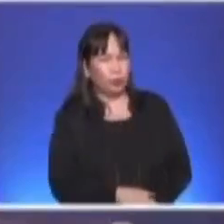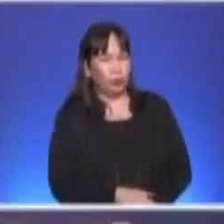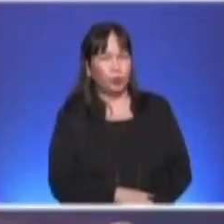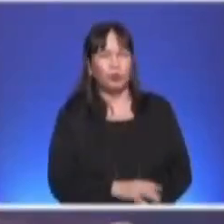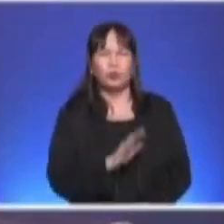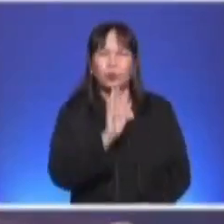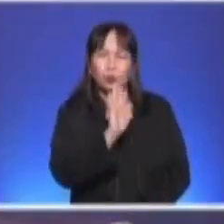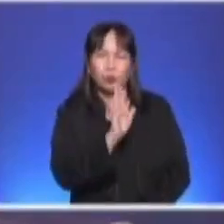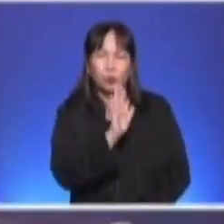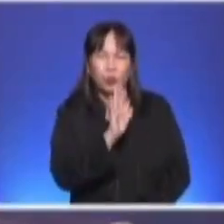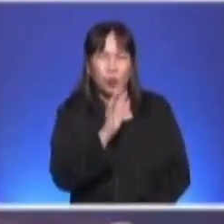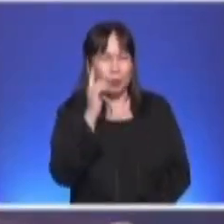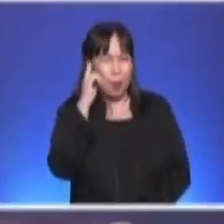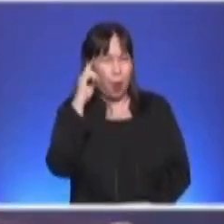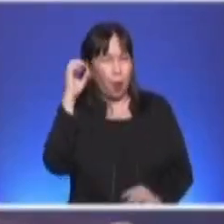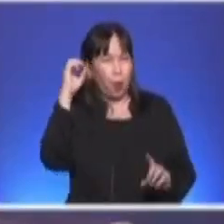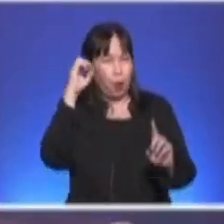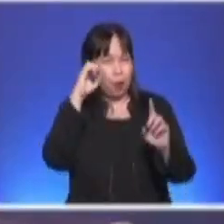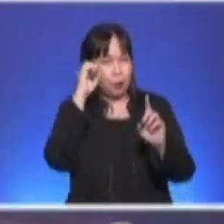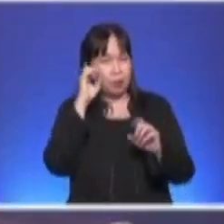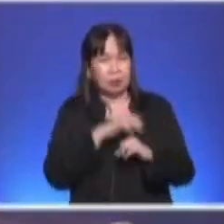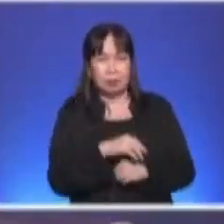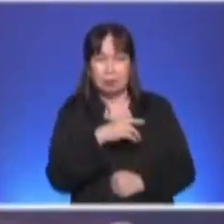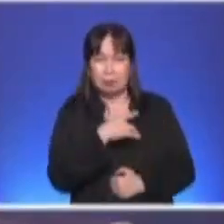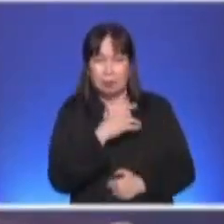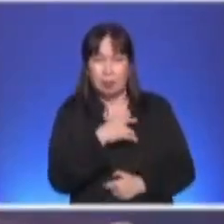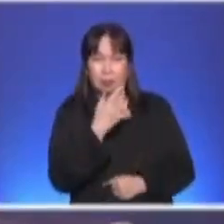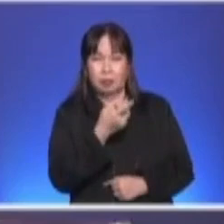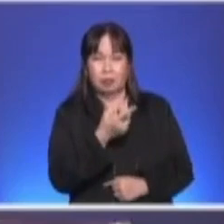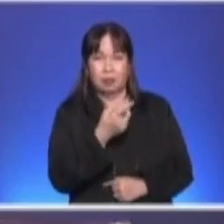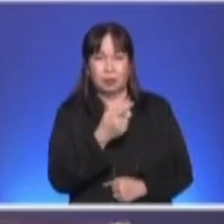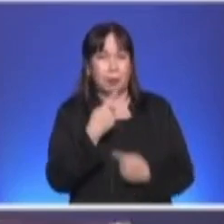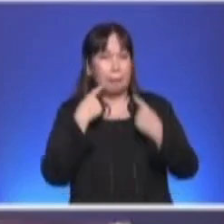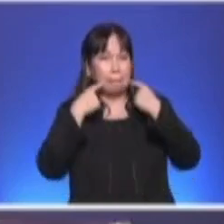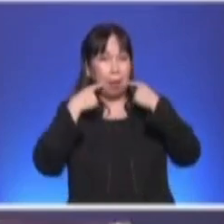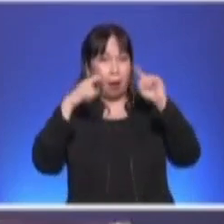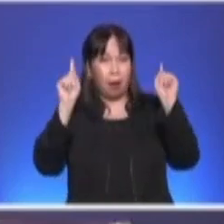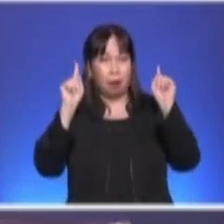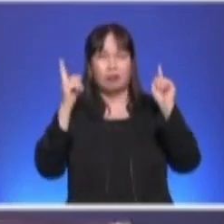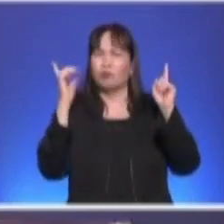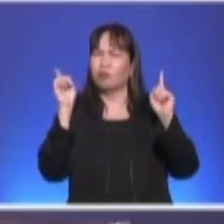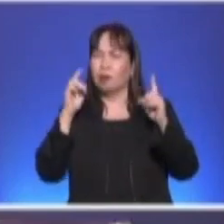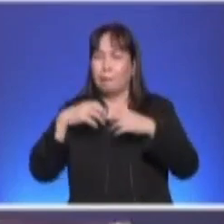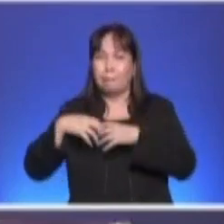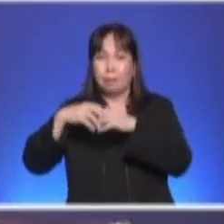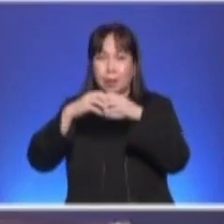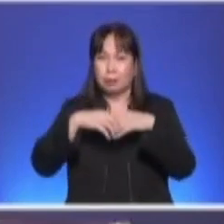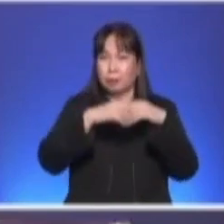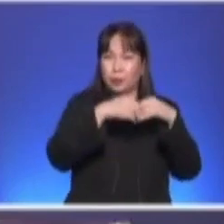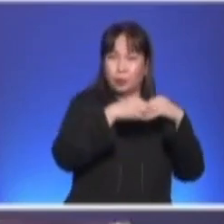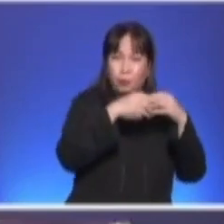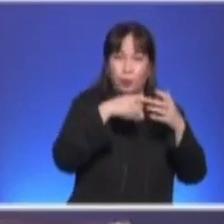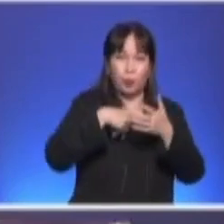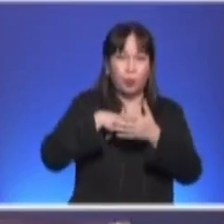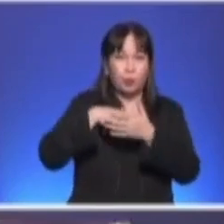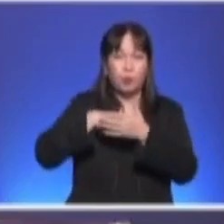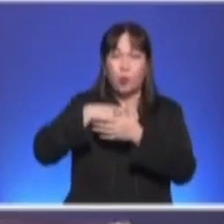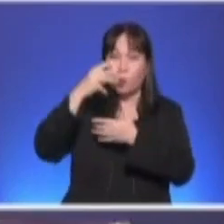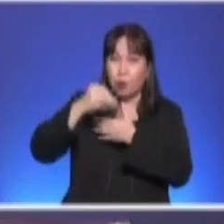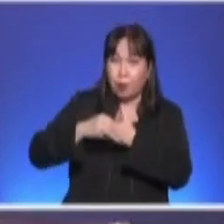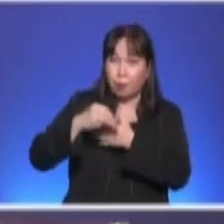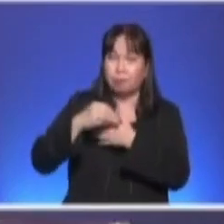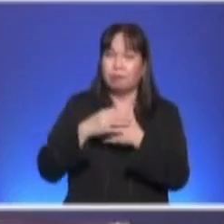sa inyo pong pananaw, tagumpay ba ang Build, Build, Build program? At